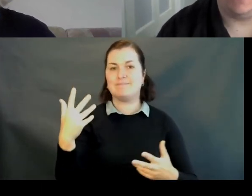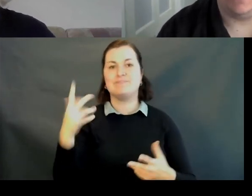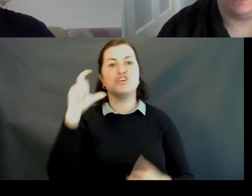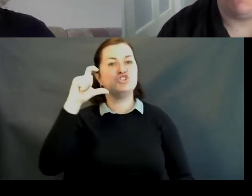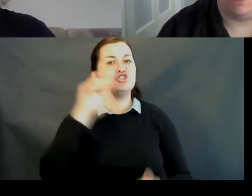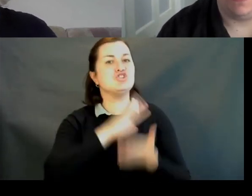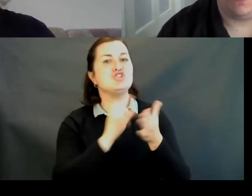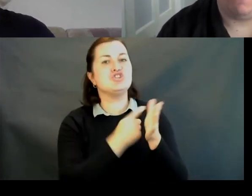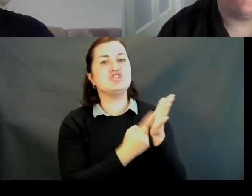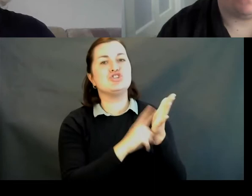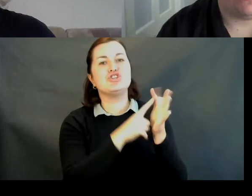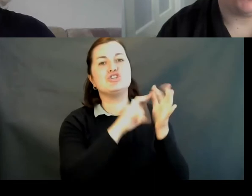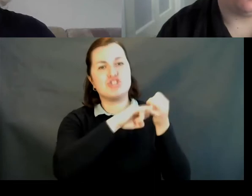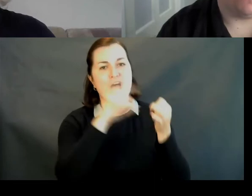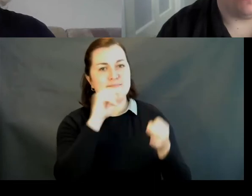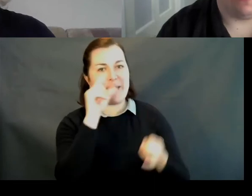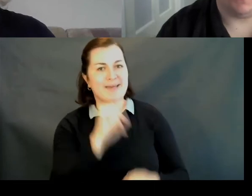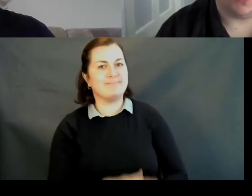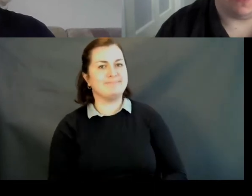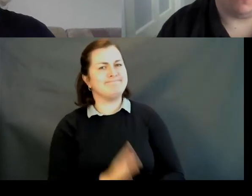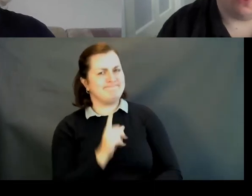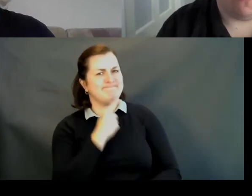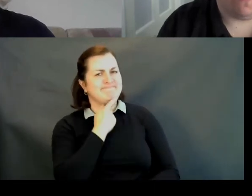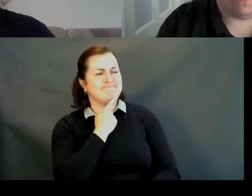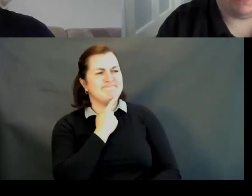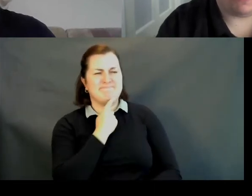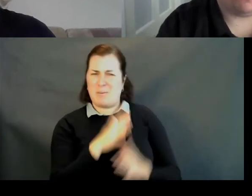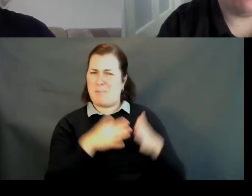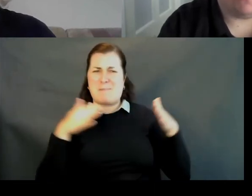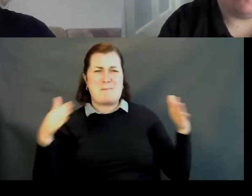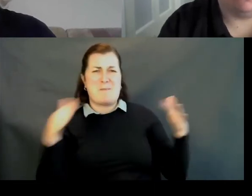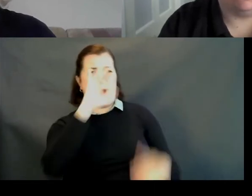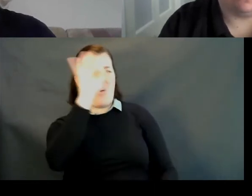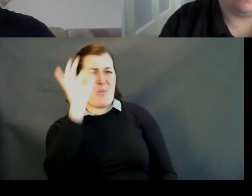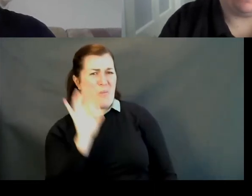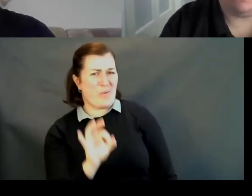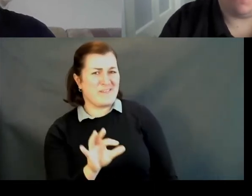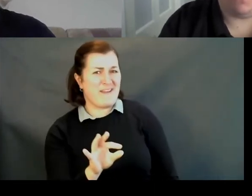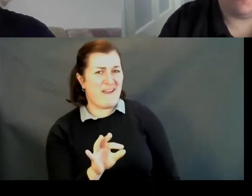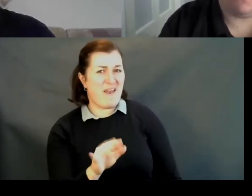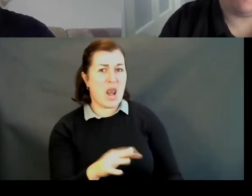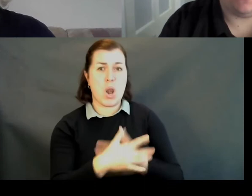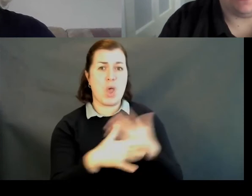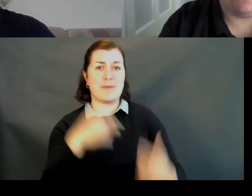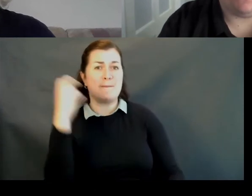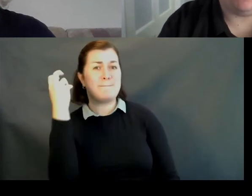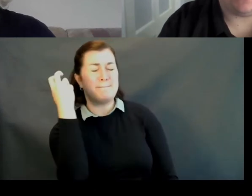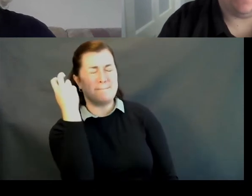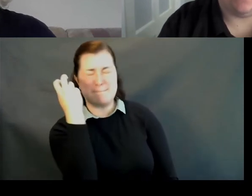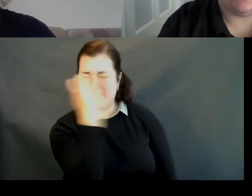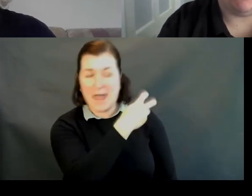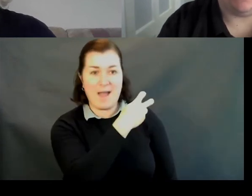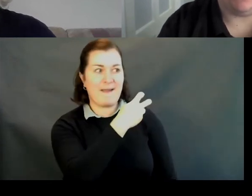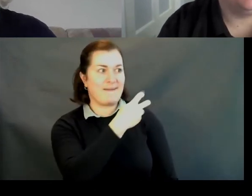Yeah, it's definitely a big question. Especially a lot of completely blind people, that they you should be surprised how often